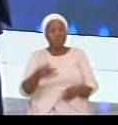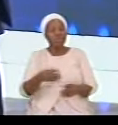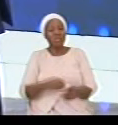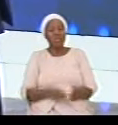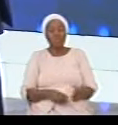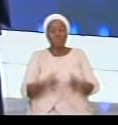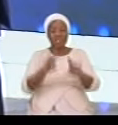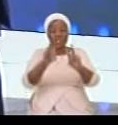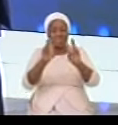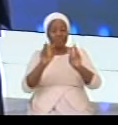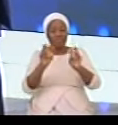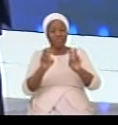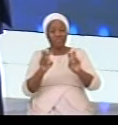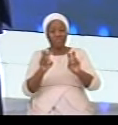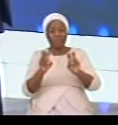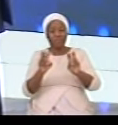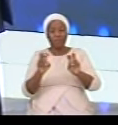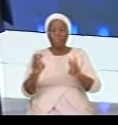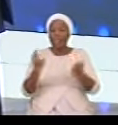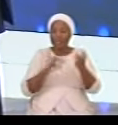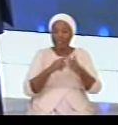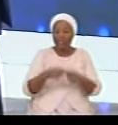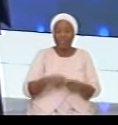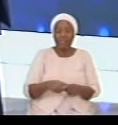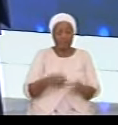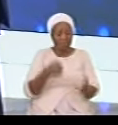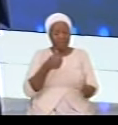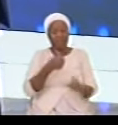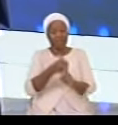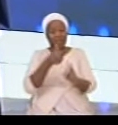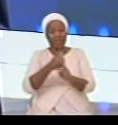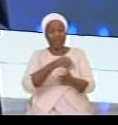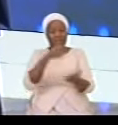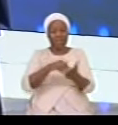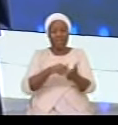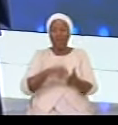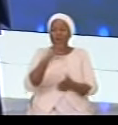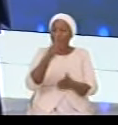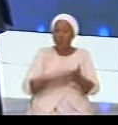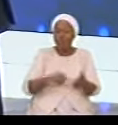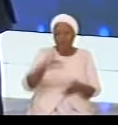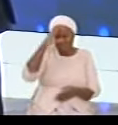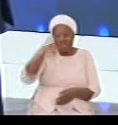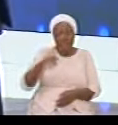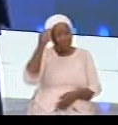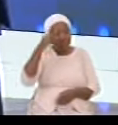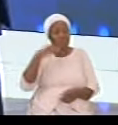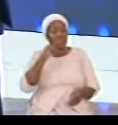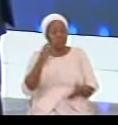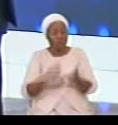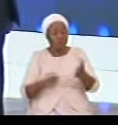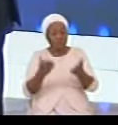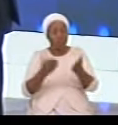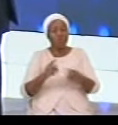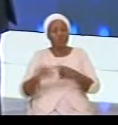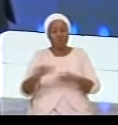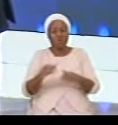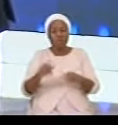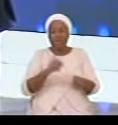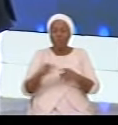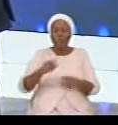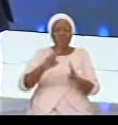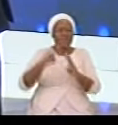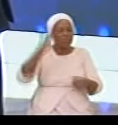selfish, self-centered. And what he thought is what he wanted to do. He was stubborn. If